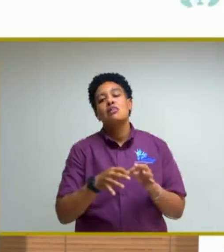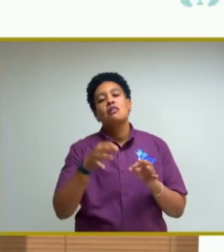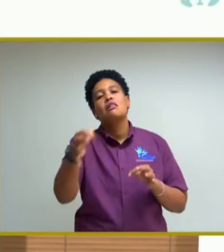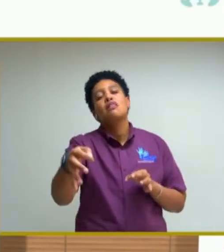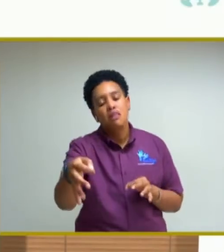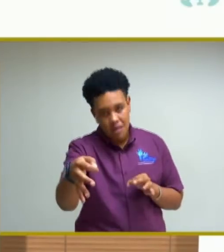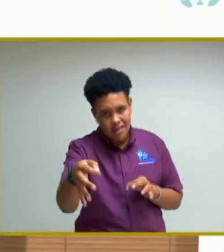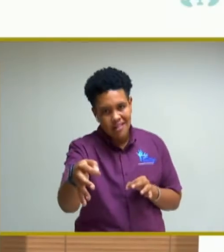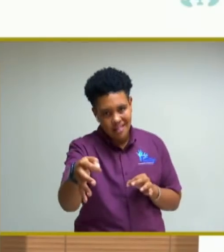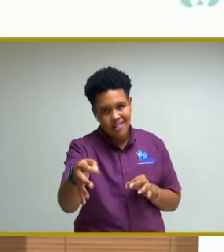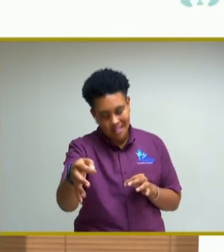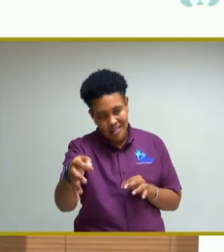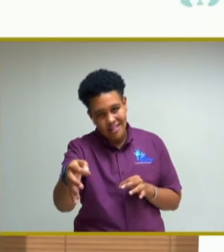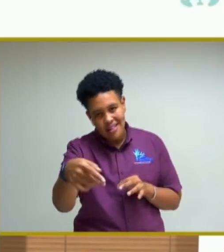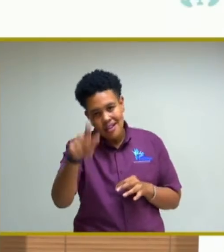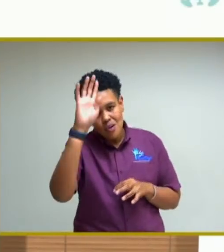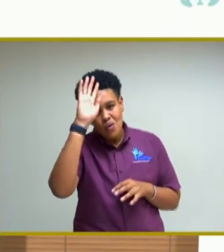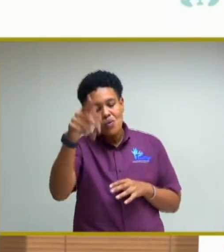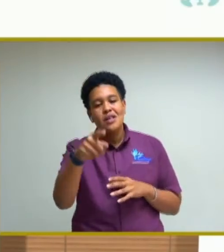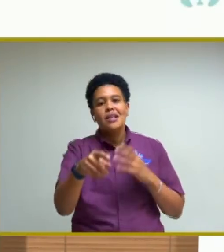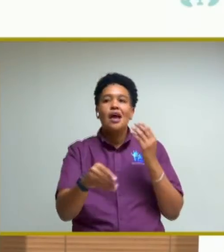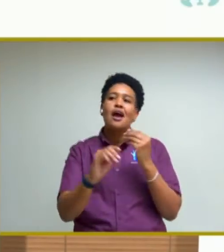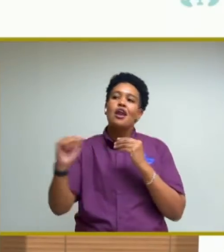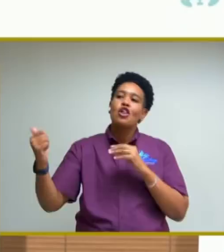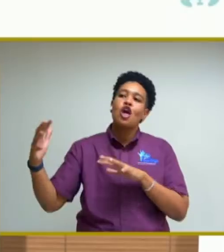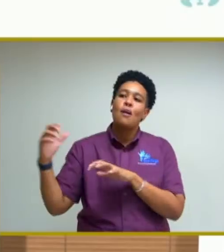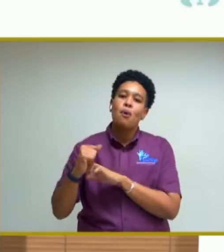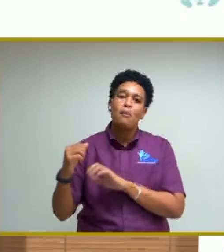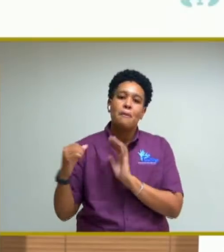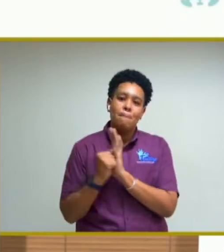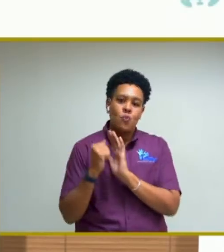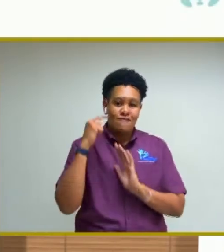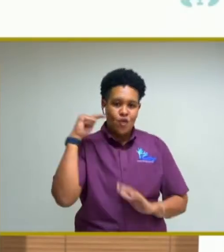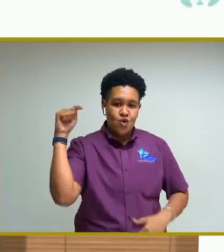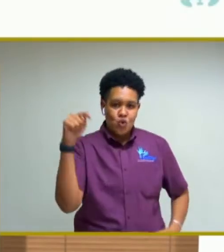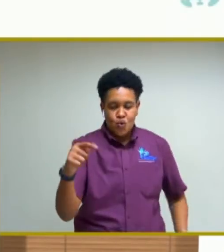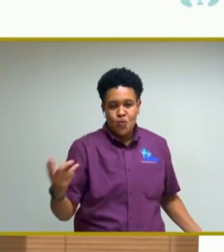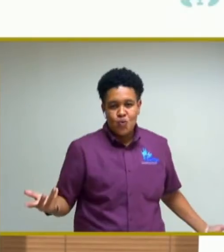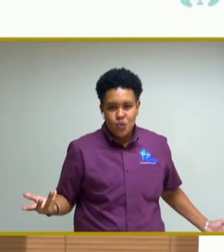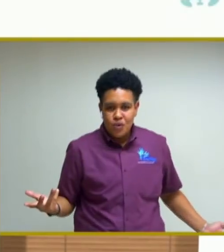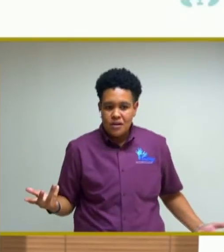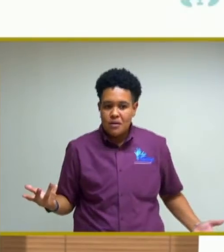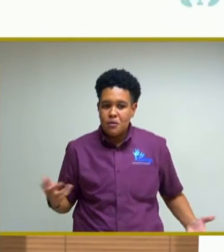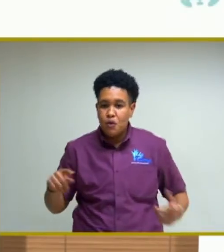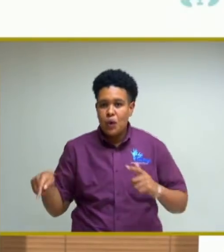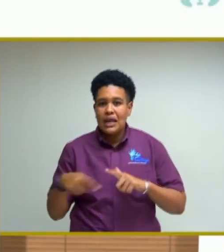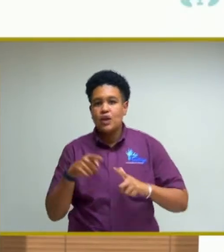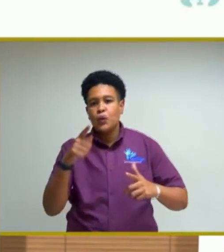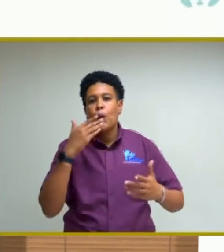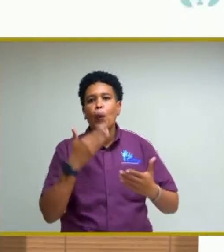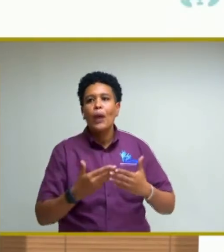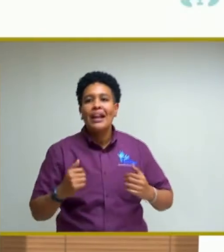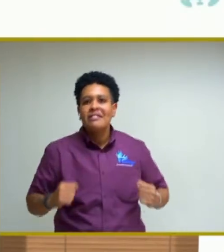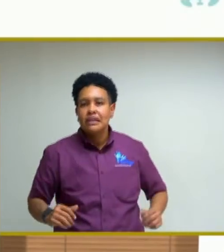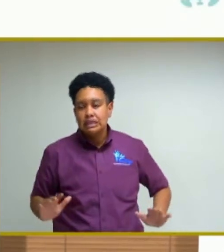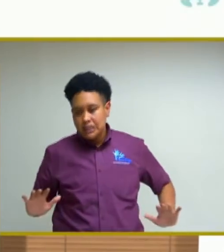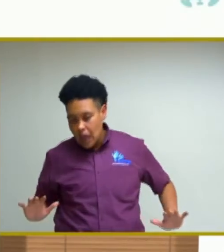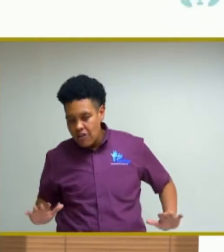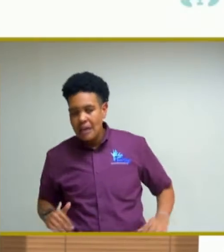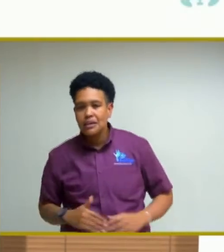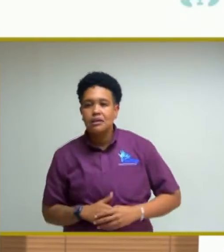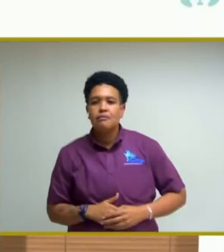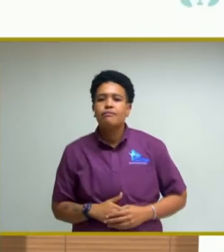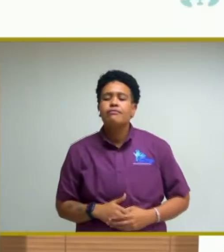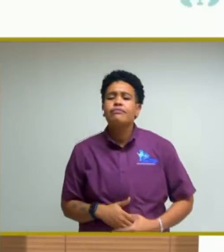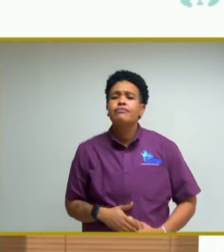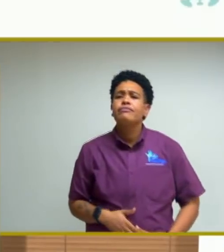deferred, and you will be another appointment will be made when you are well.